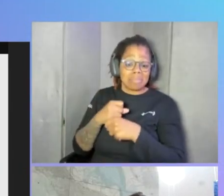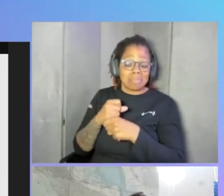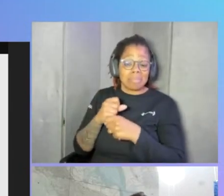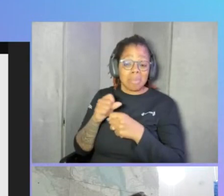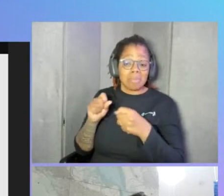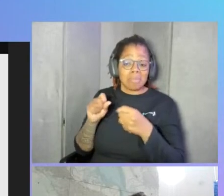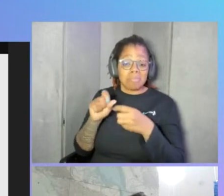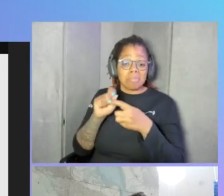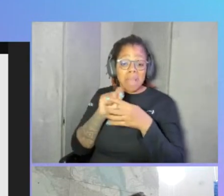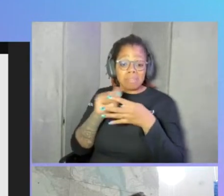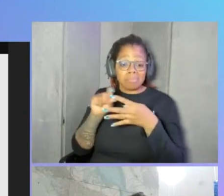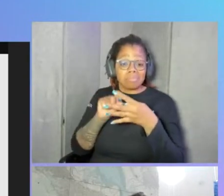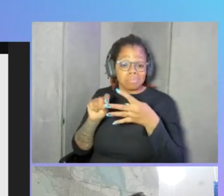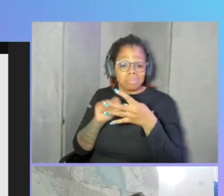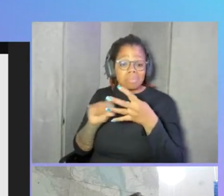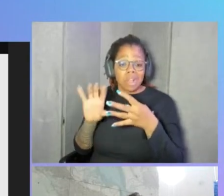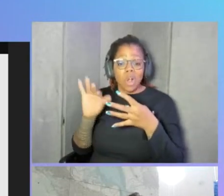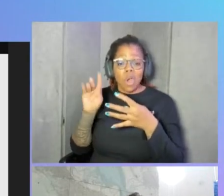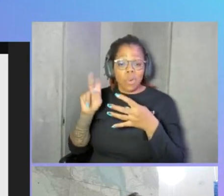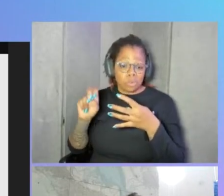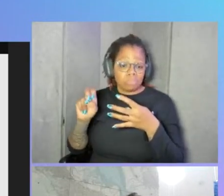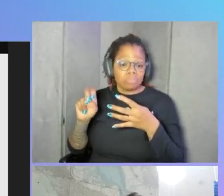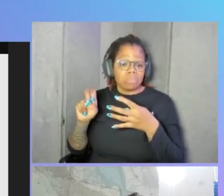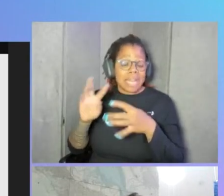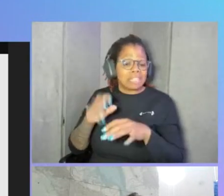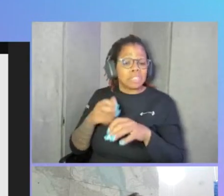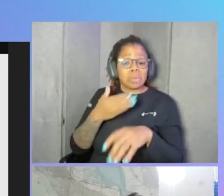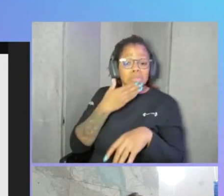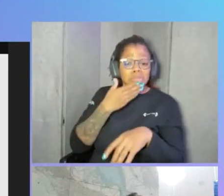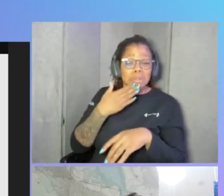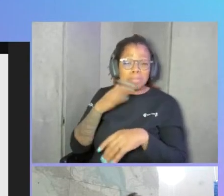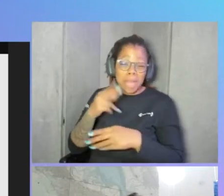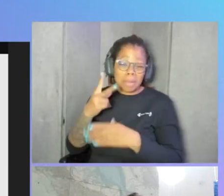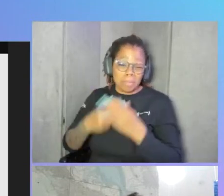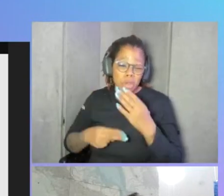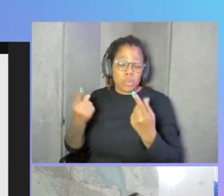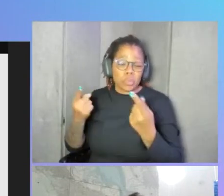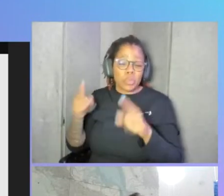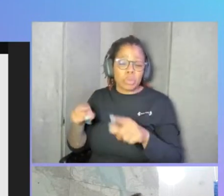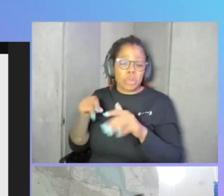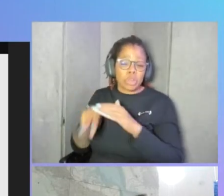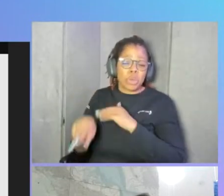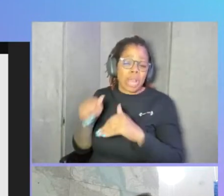That is also both good and bad. And so when we get into the accessibility